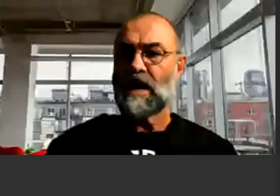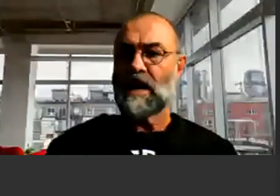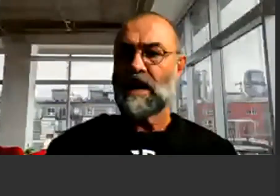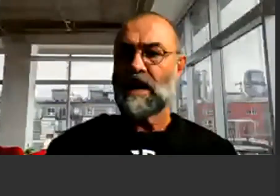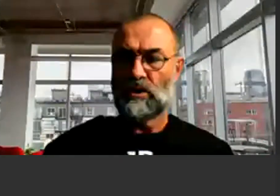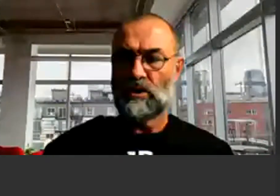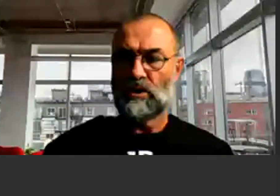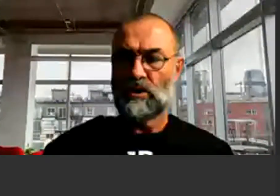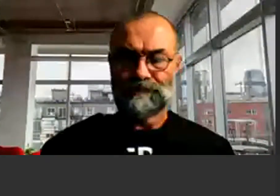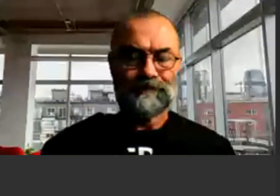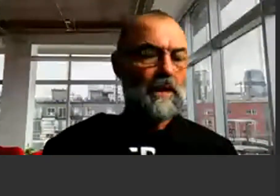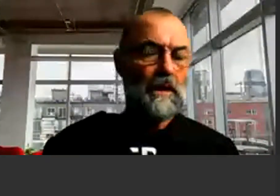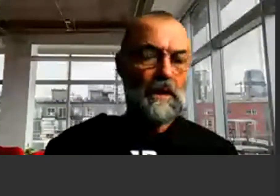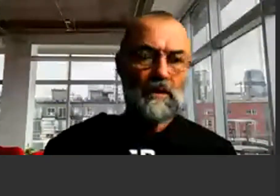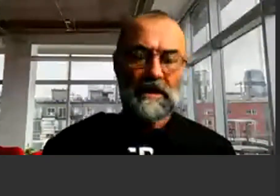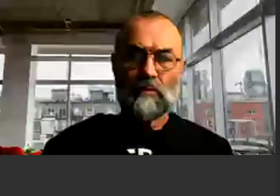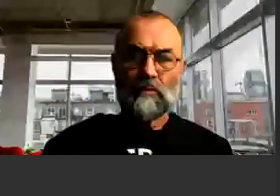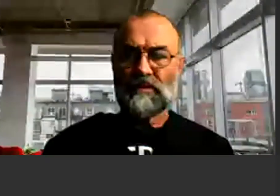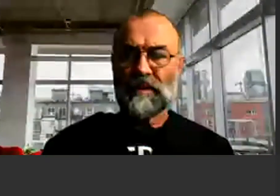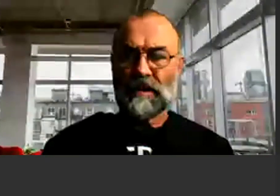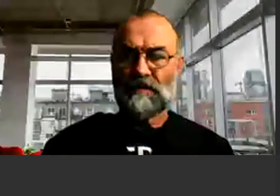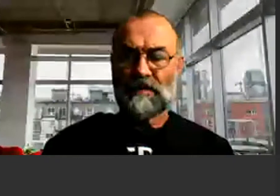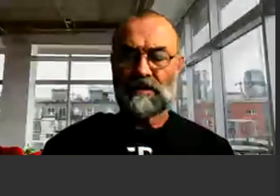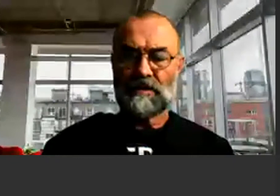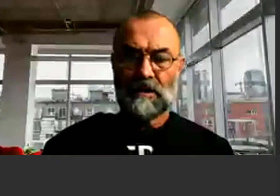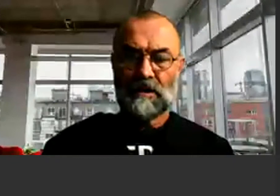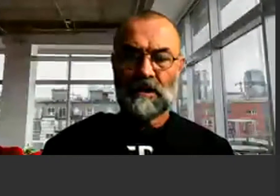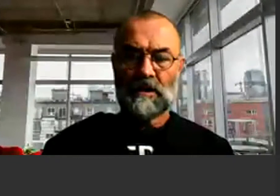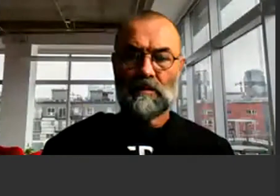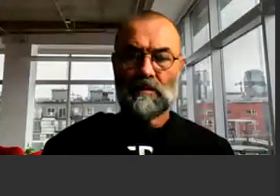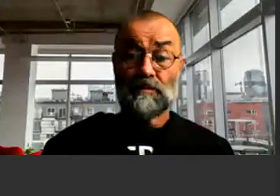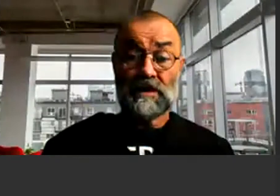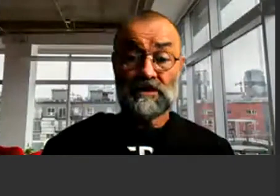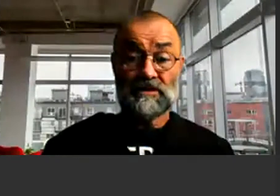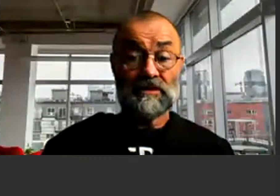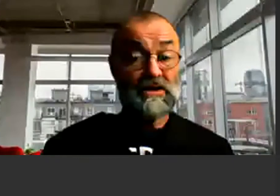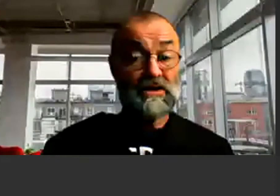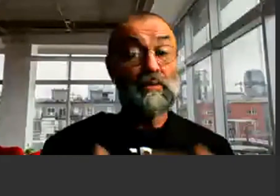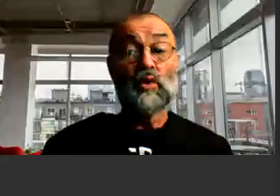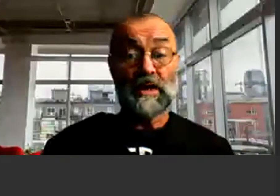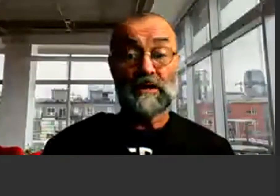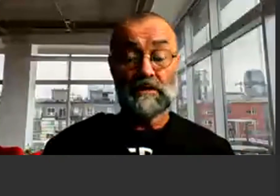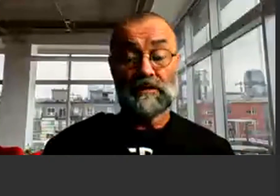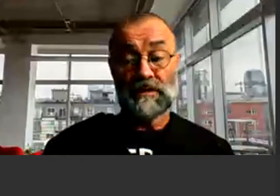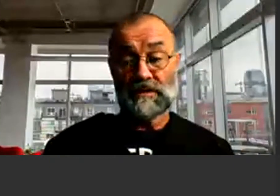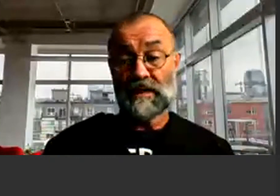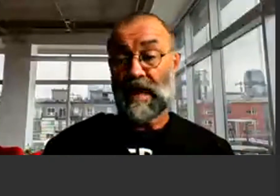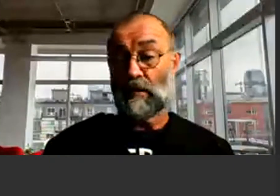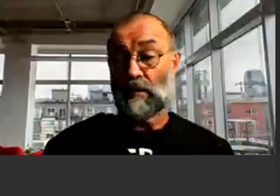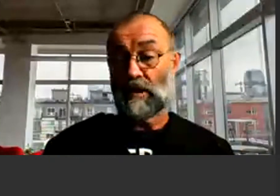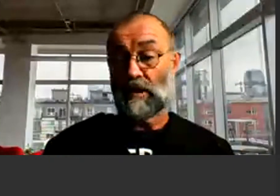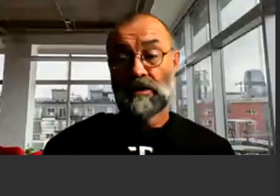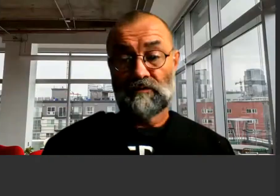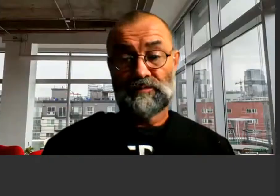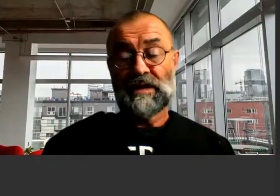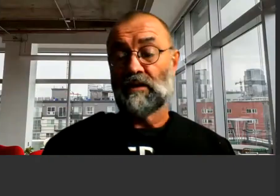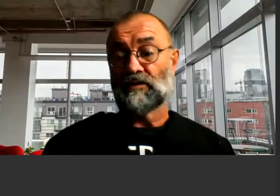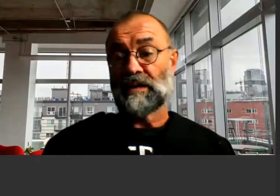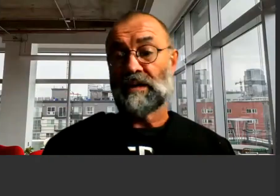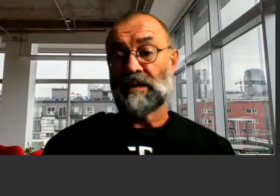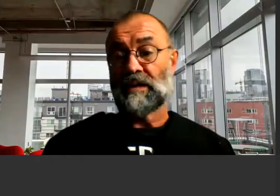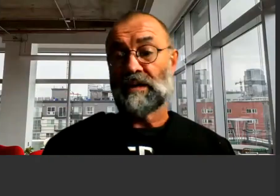Good, we are now recording. Okay, so what I'll do at the end of this session, the session that we're all in, this next hour,